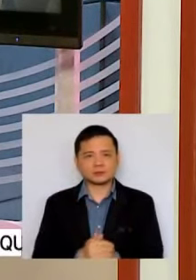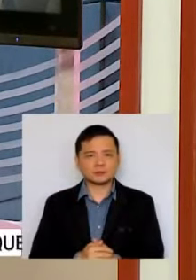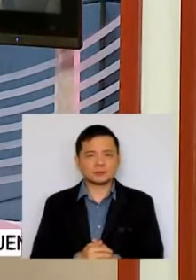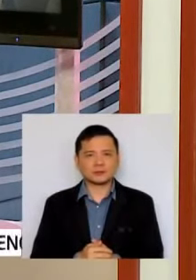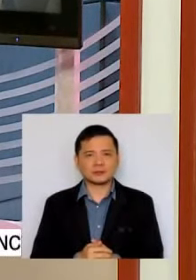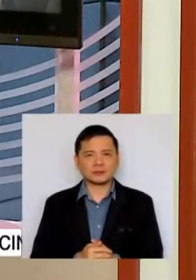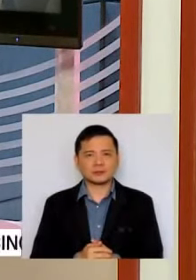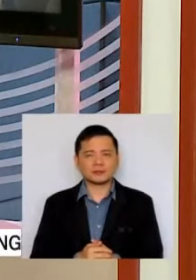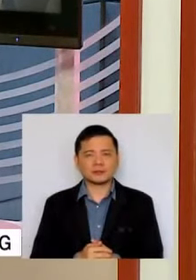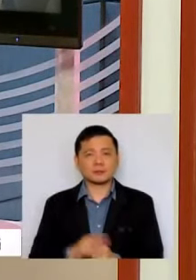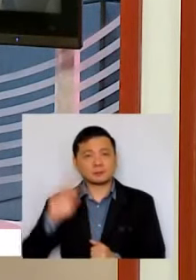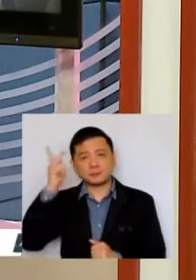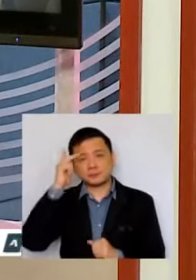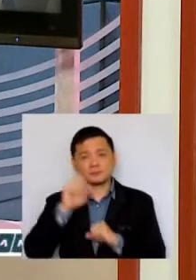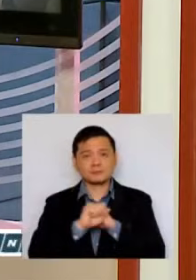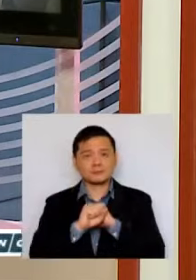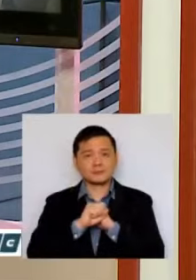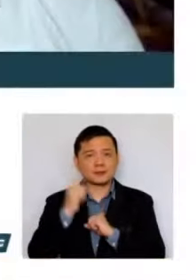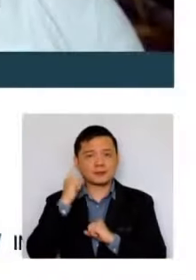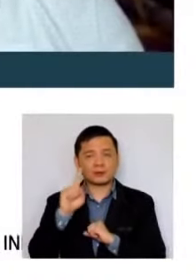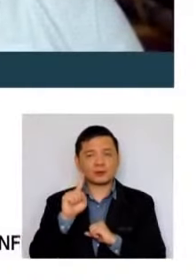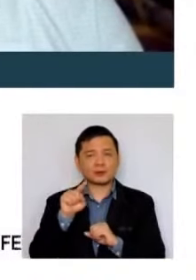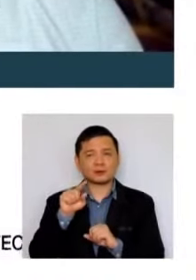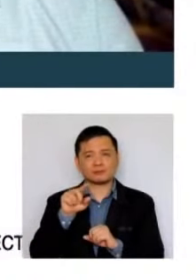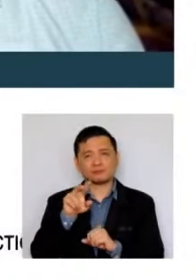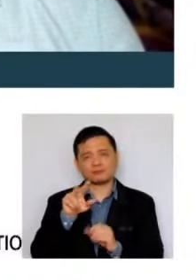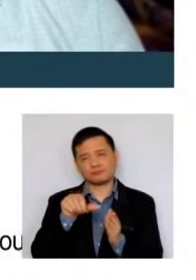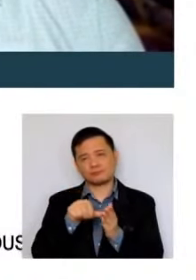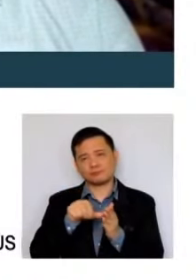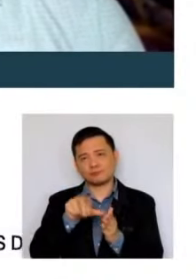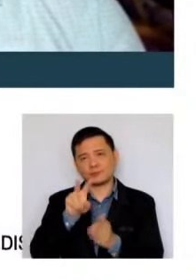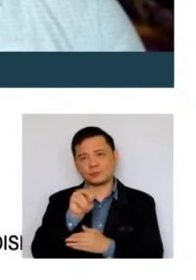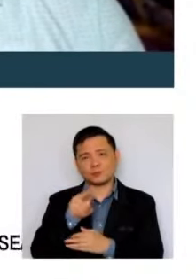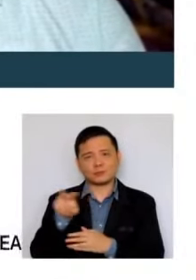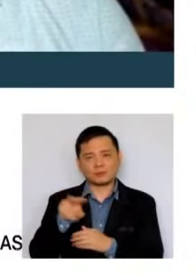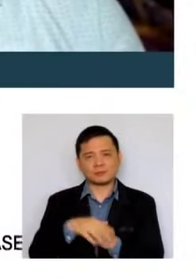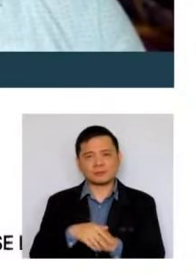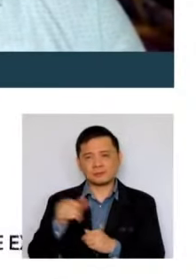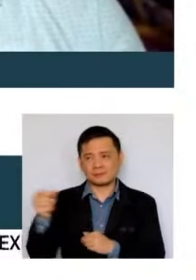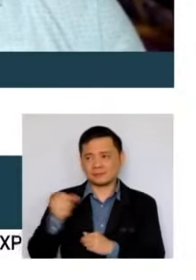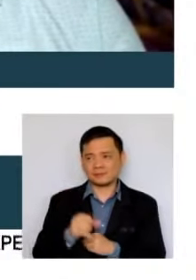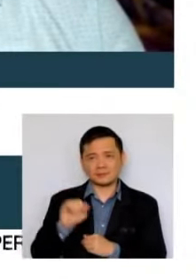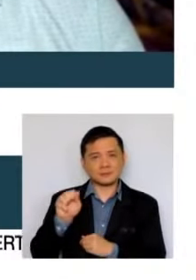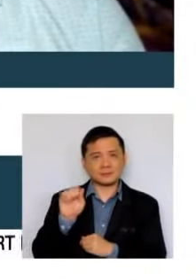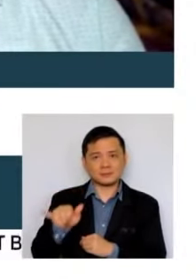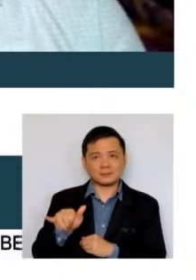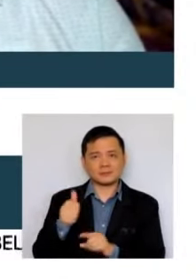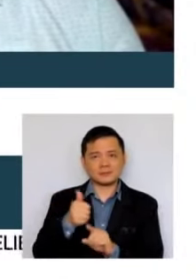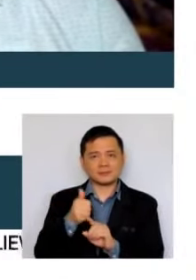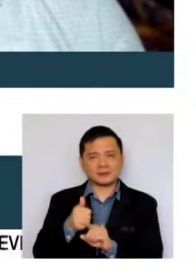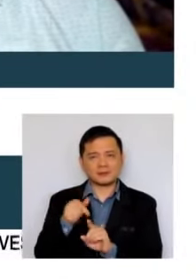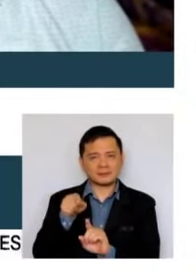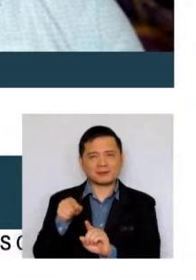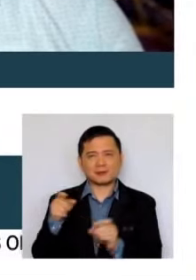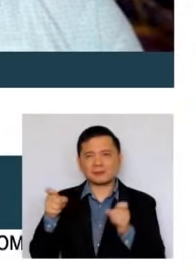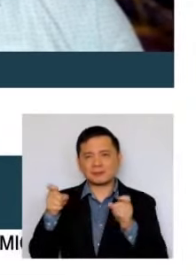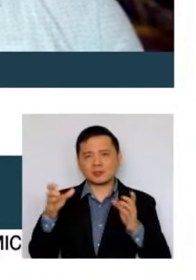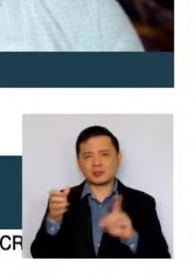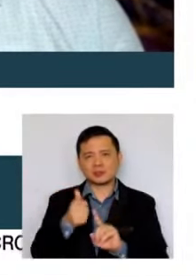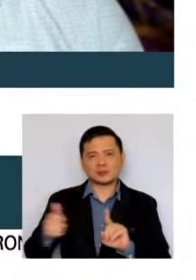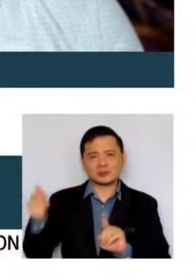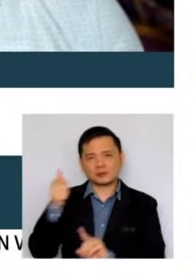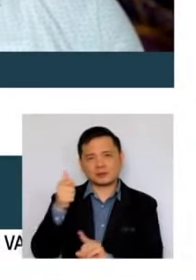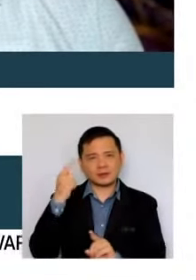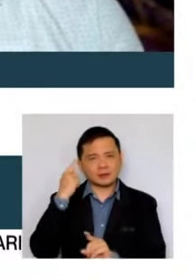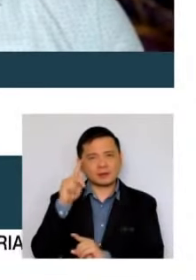political campaigns of the 2022 polls is Jay Bautista. He's Managing Director of Kantar Philippines. Jay, good afternoon